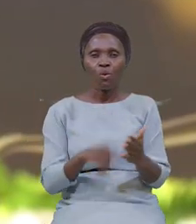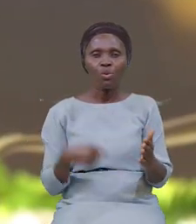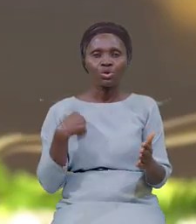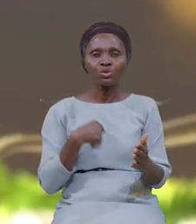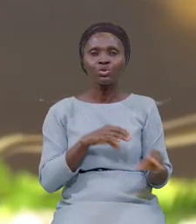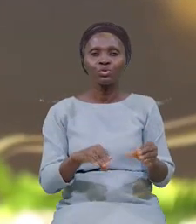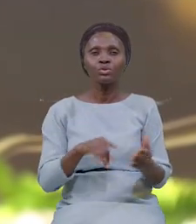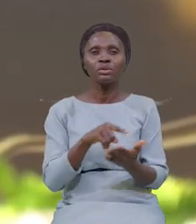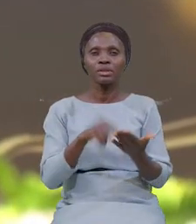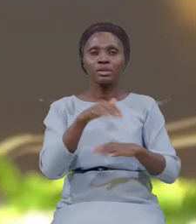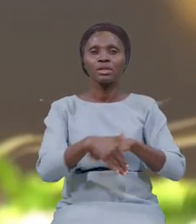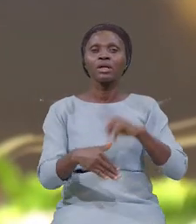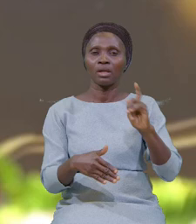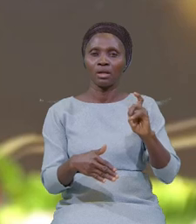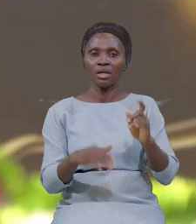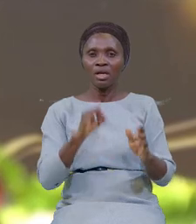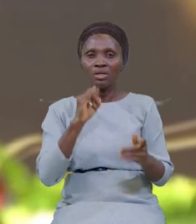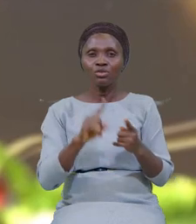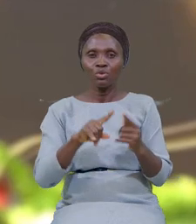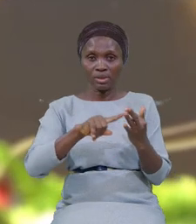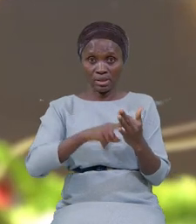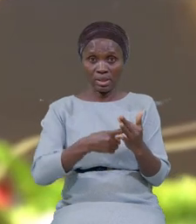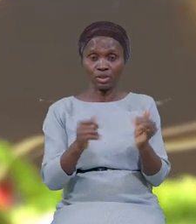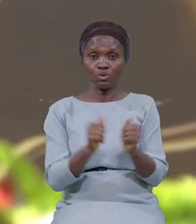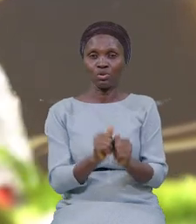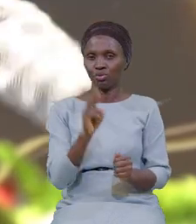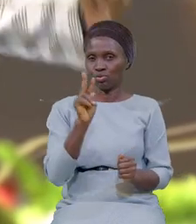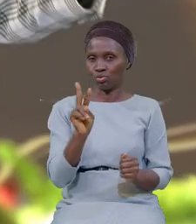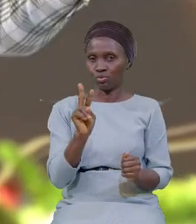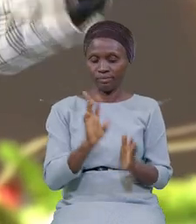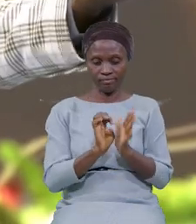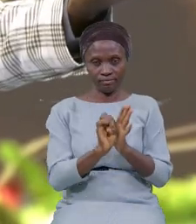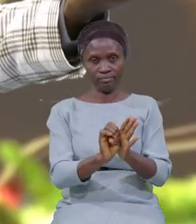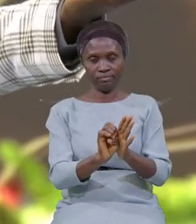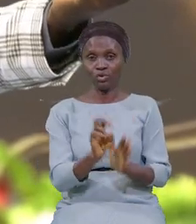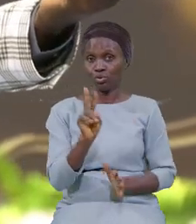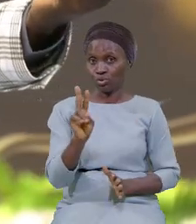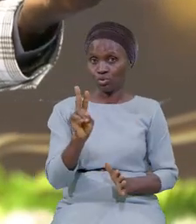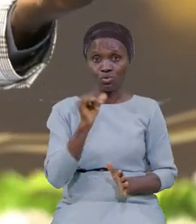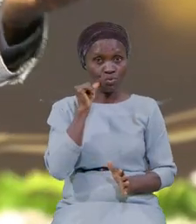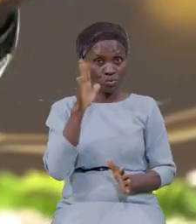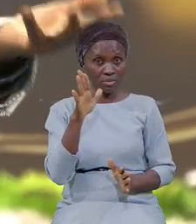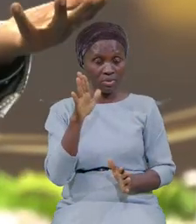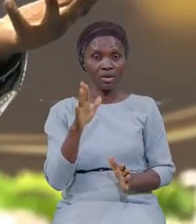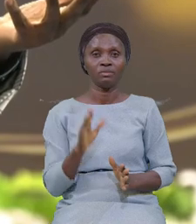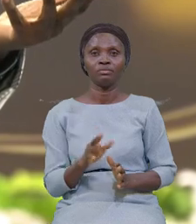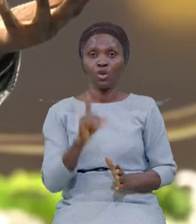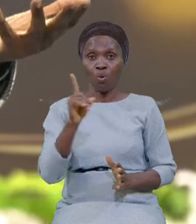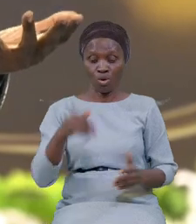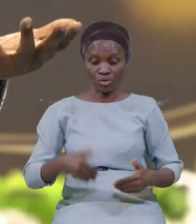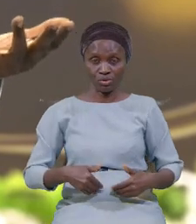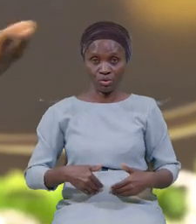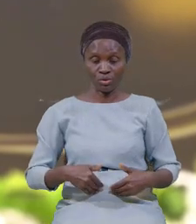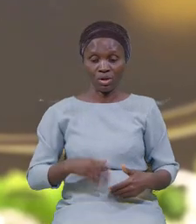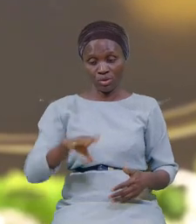to start with two examples, two women, one young,